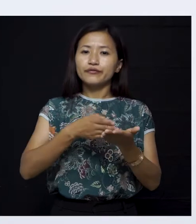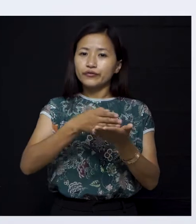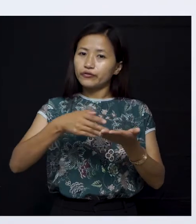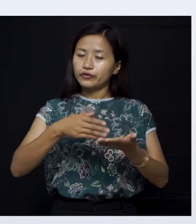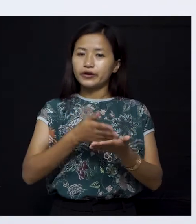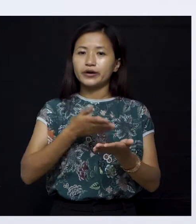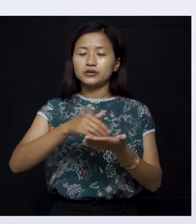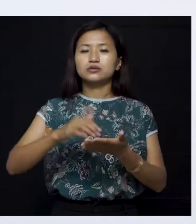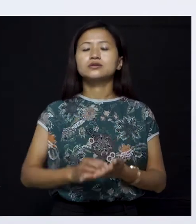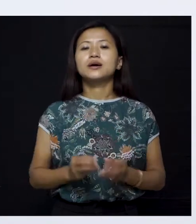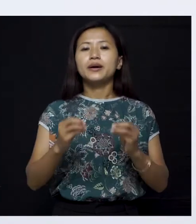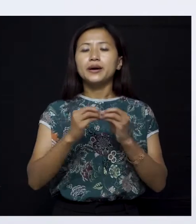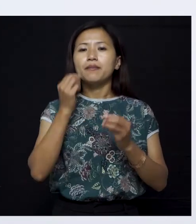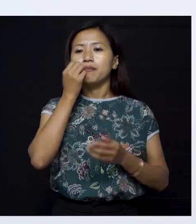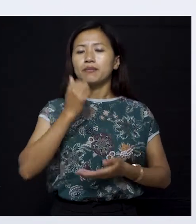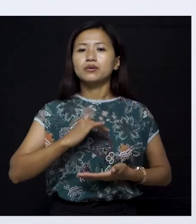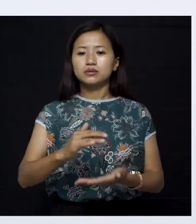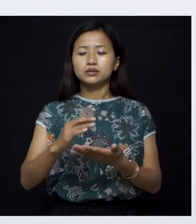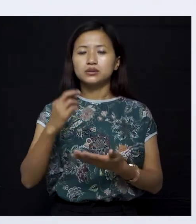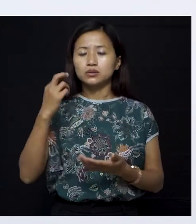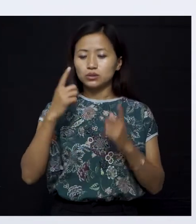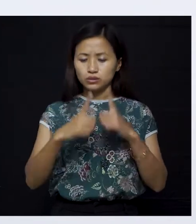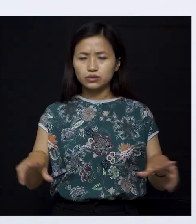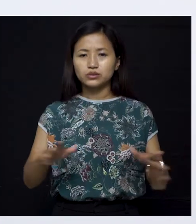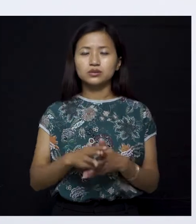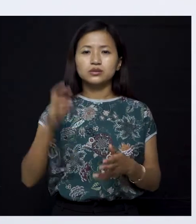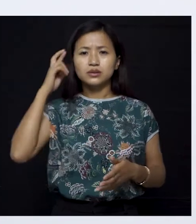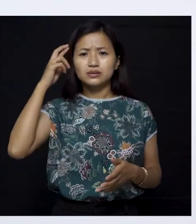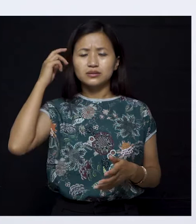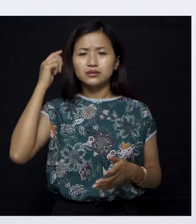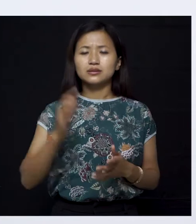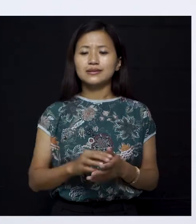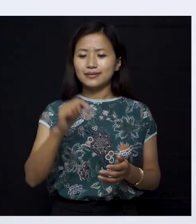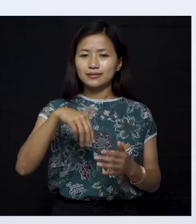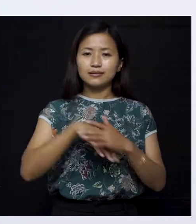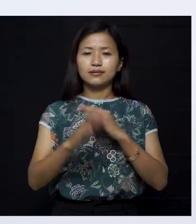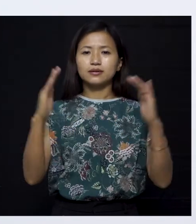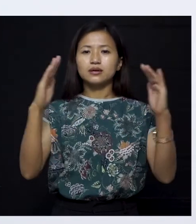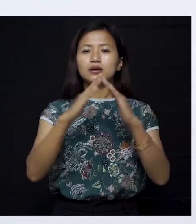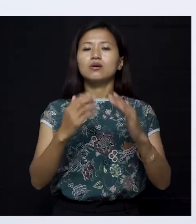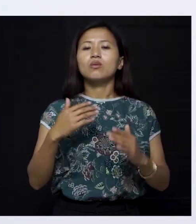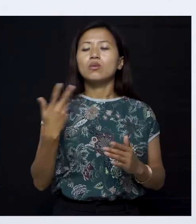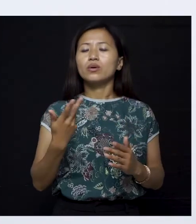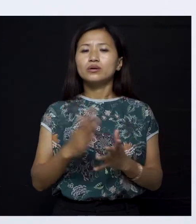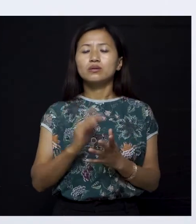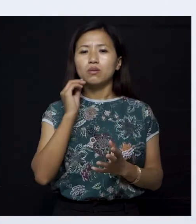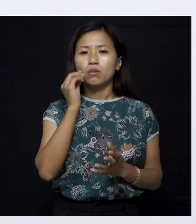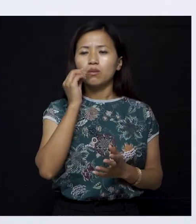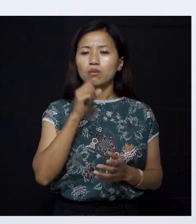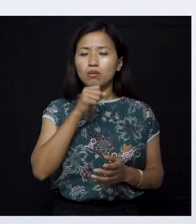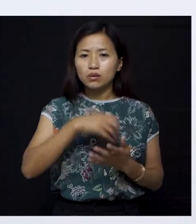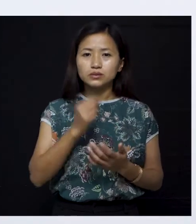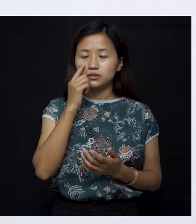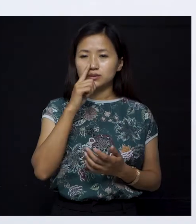Kathleen said, everyone is losing their senses. Everyone is forgetting everything in a house where an old lady would just be talking and